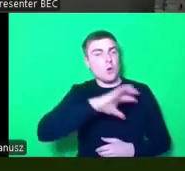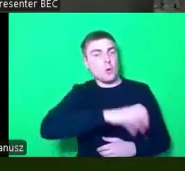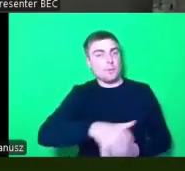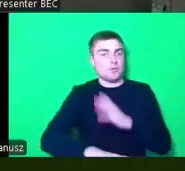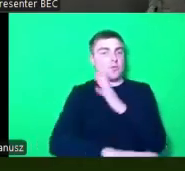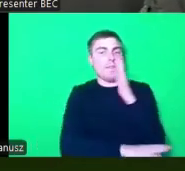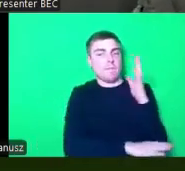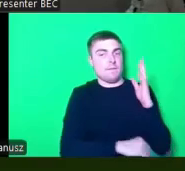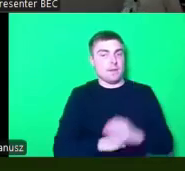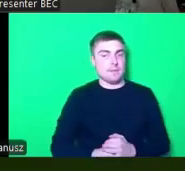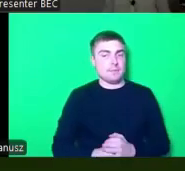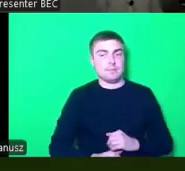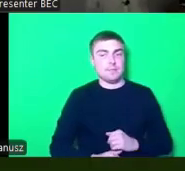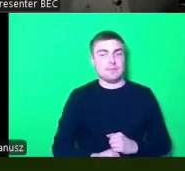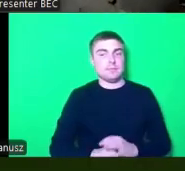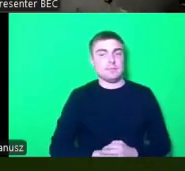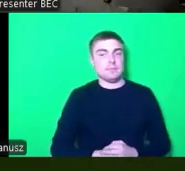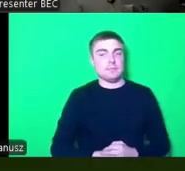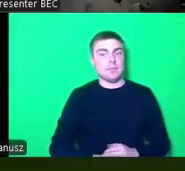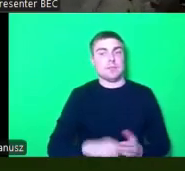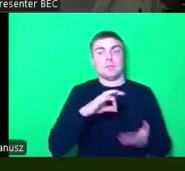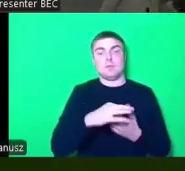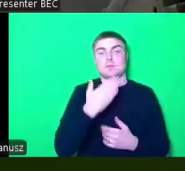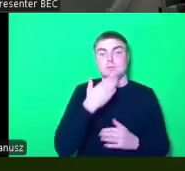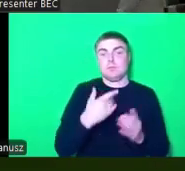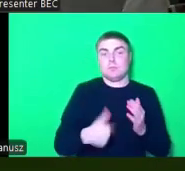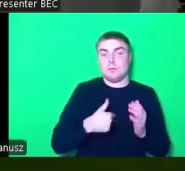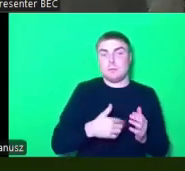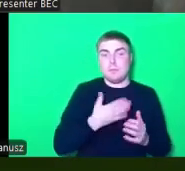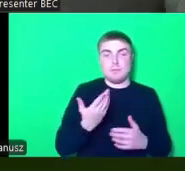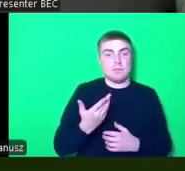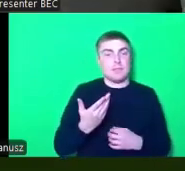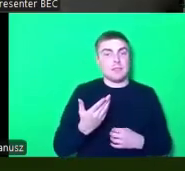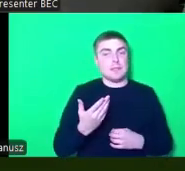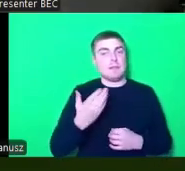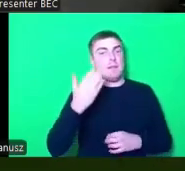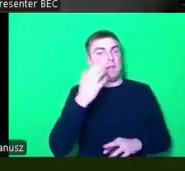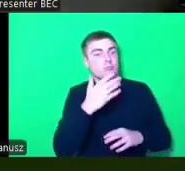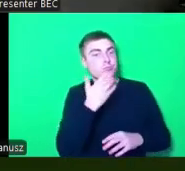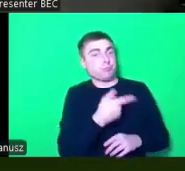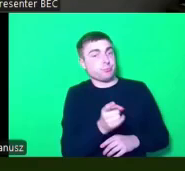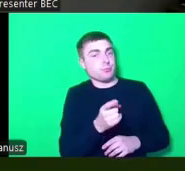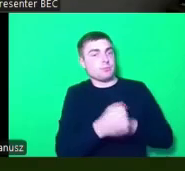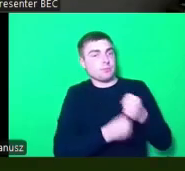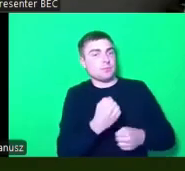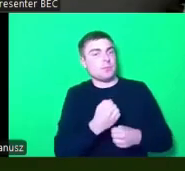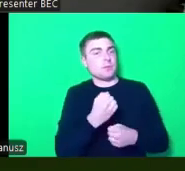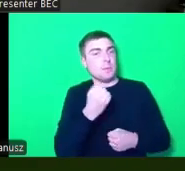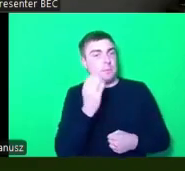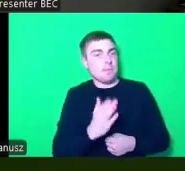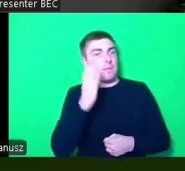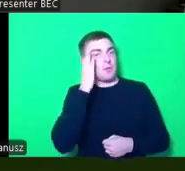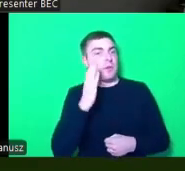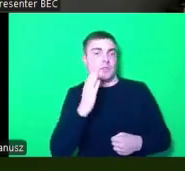future forest of our region. So we are fighting the natural adaptation to climate change. And we spend a